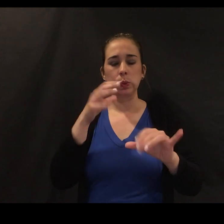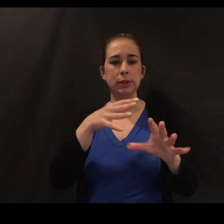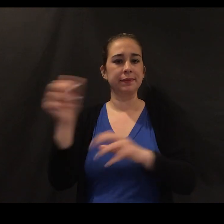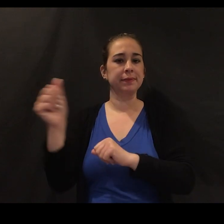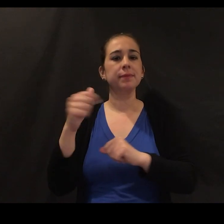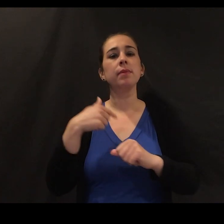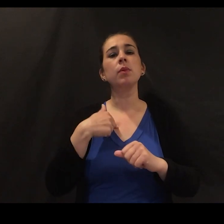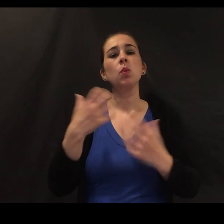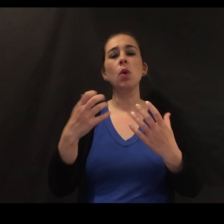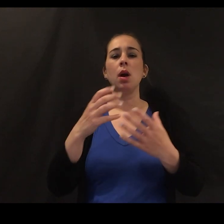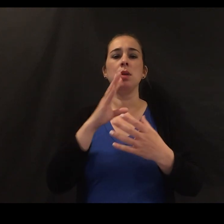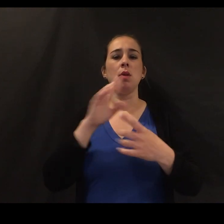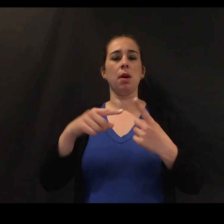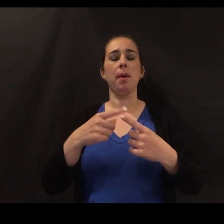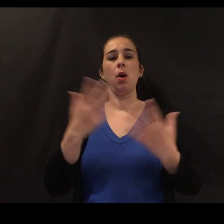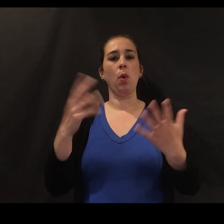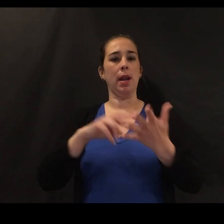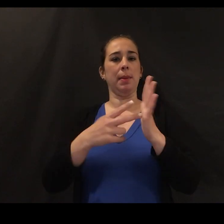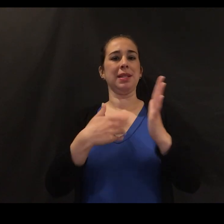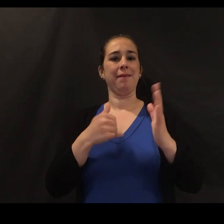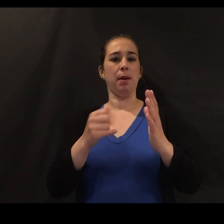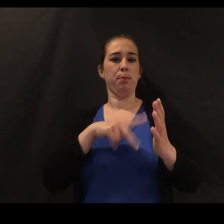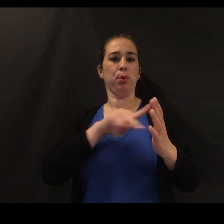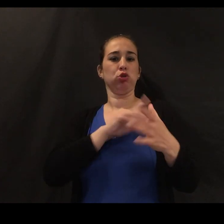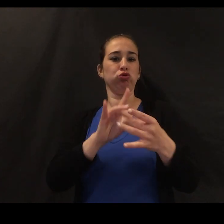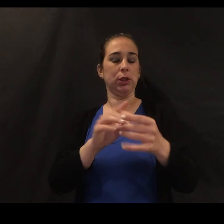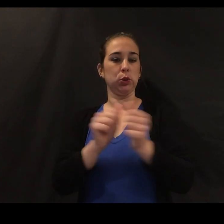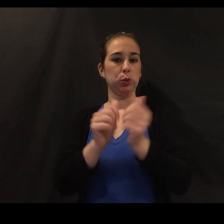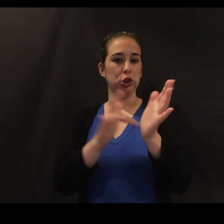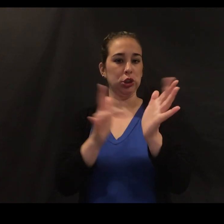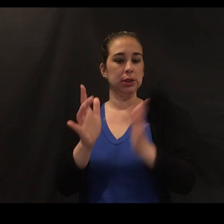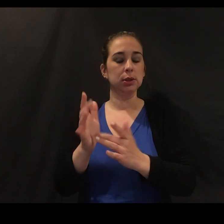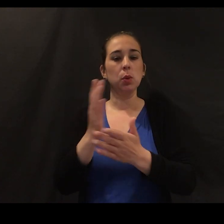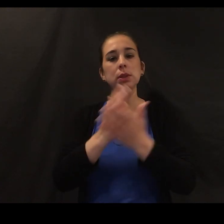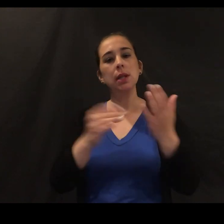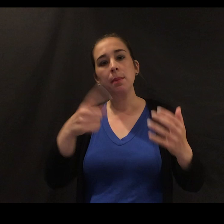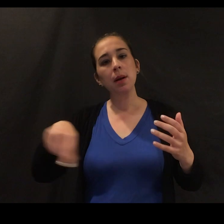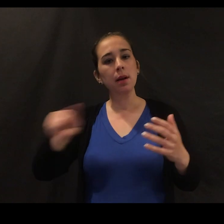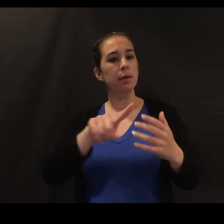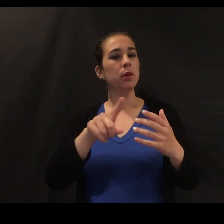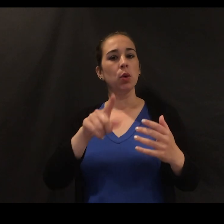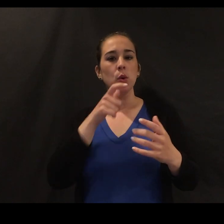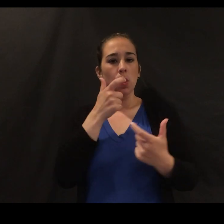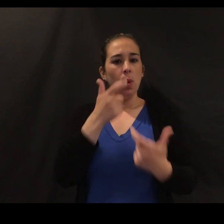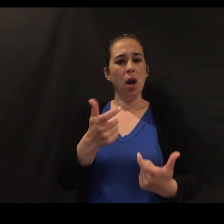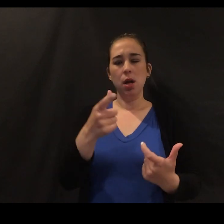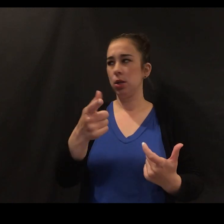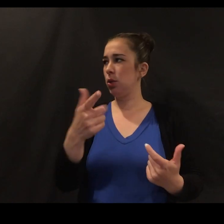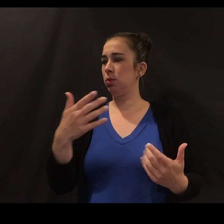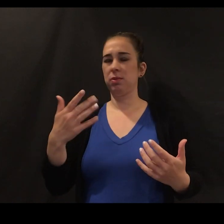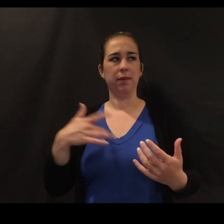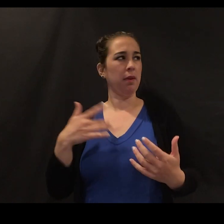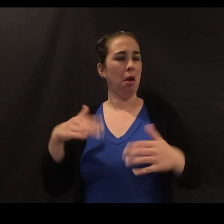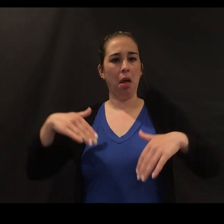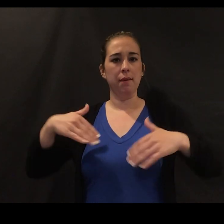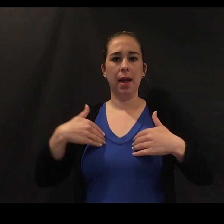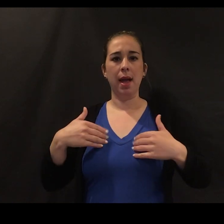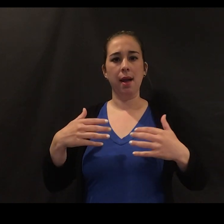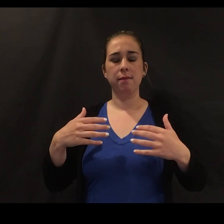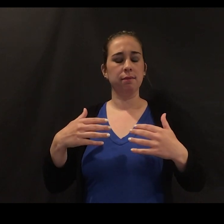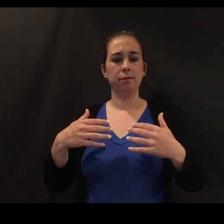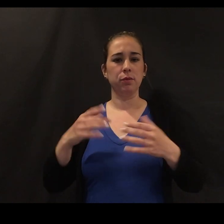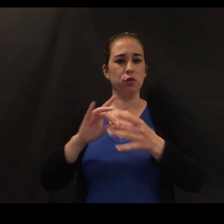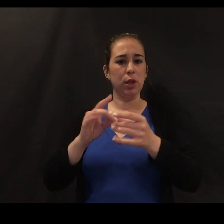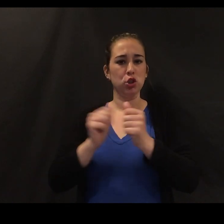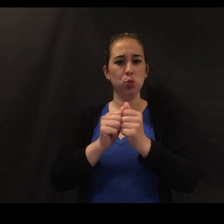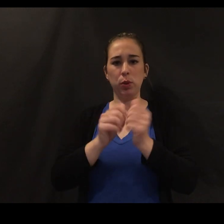personal relationship with Jesus. There's some that are watching today that you've never felt like you even had a personal relationship with God. You don't even